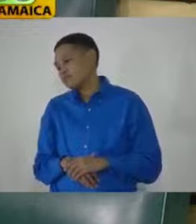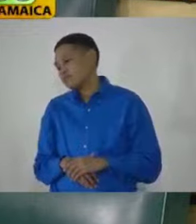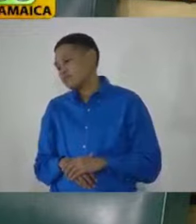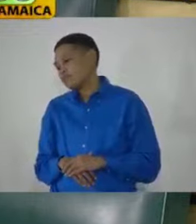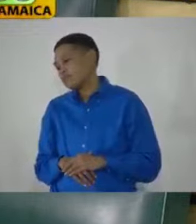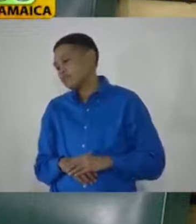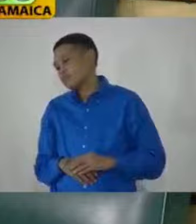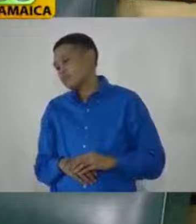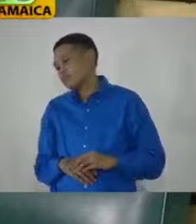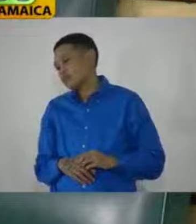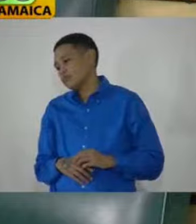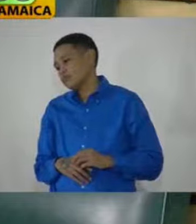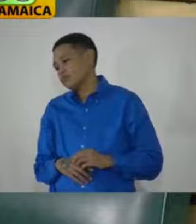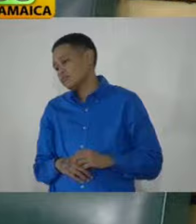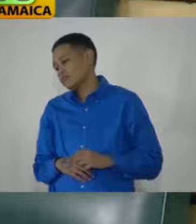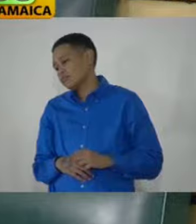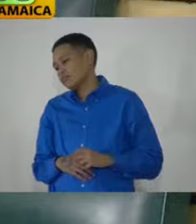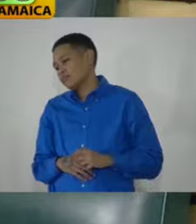the